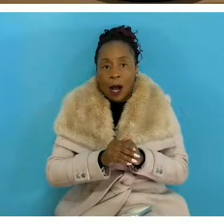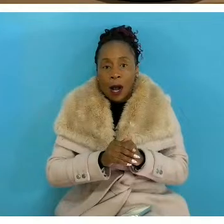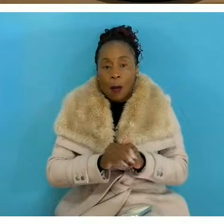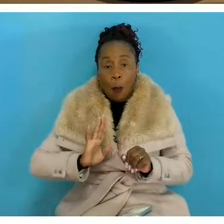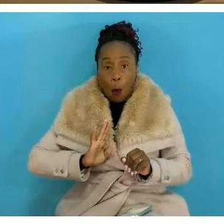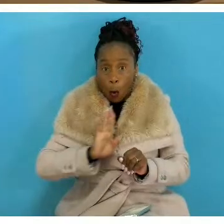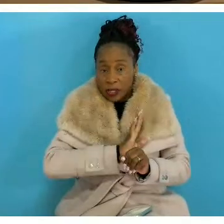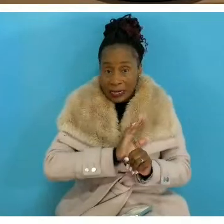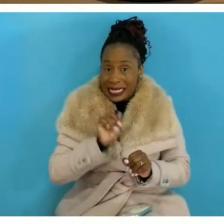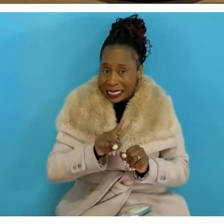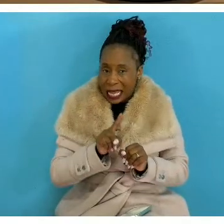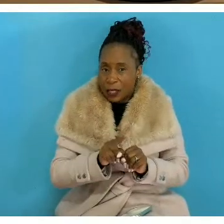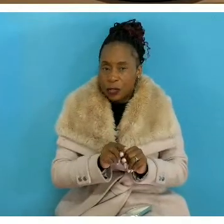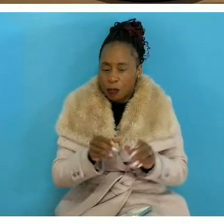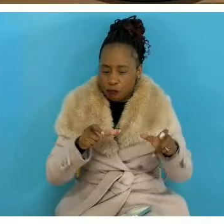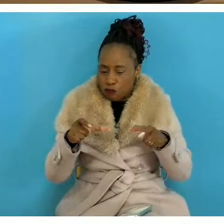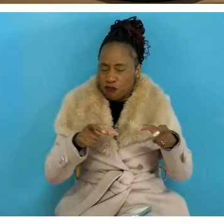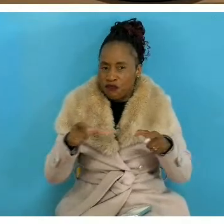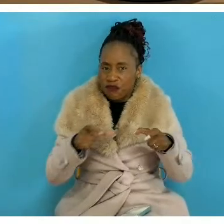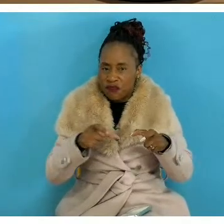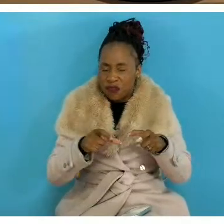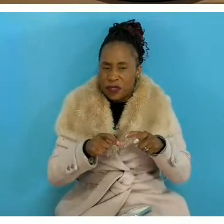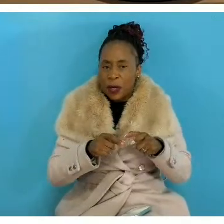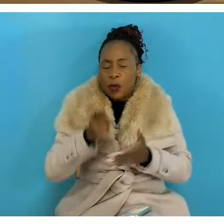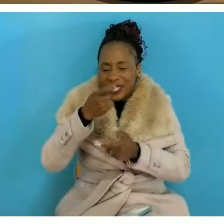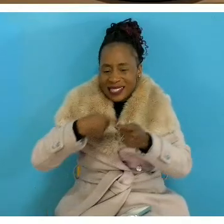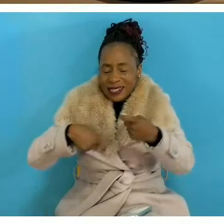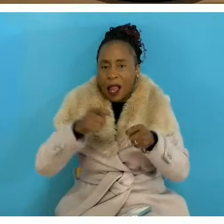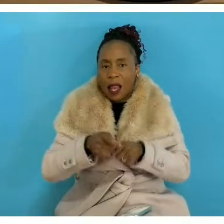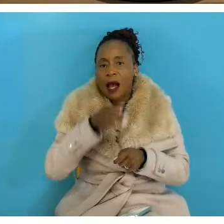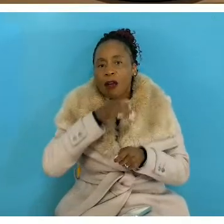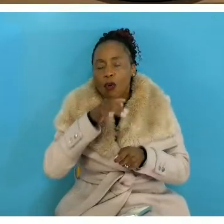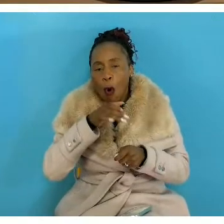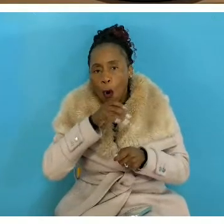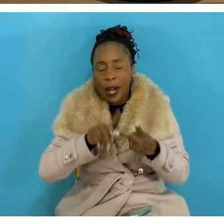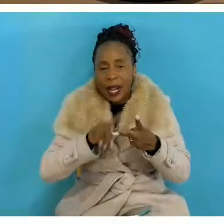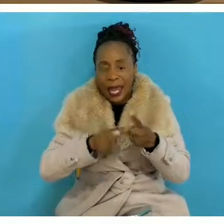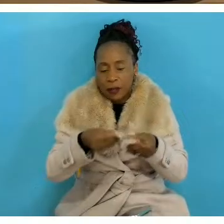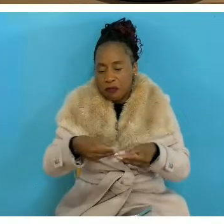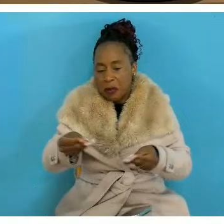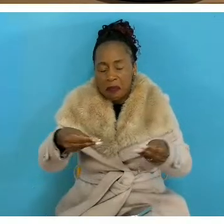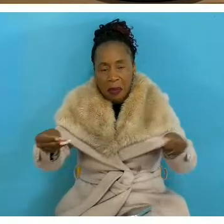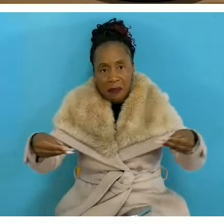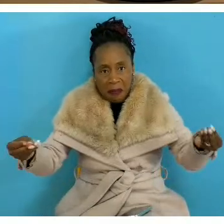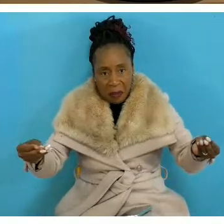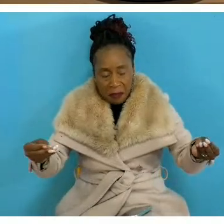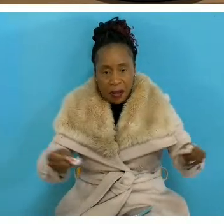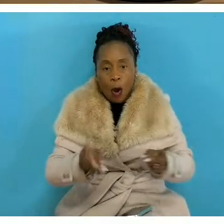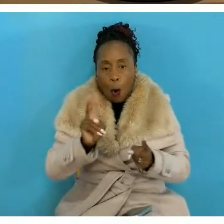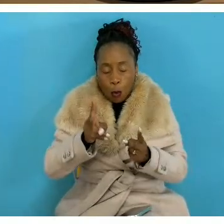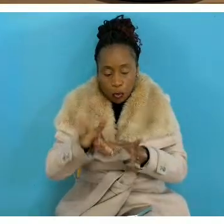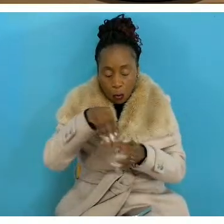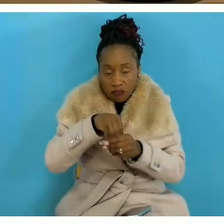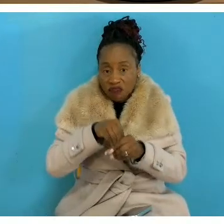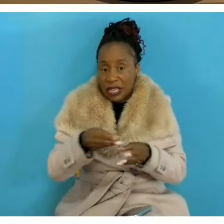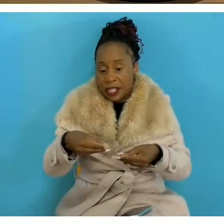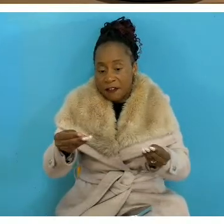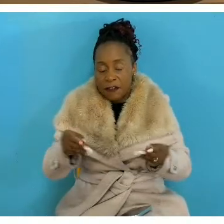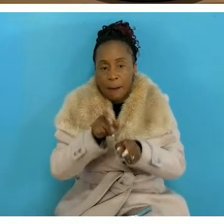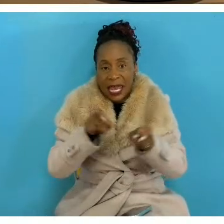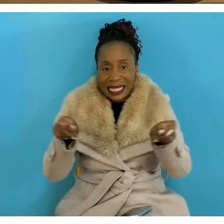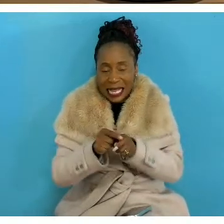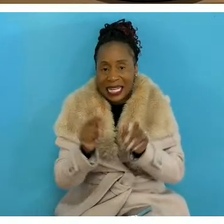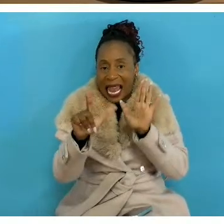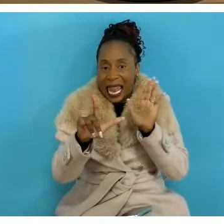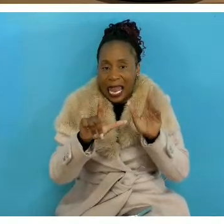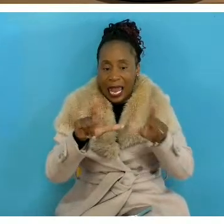the retail sale and supply of liquor, including the issuing of licenses, to